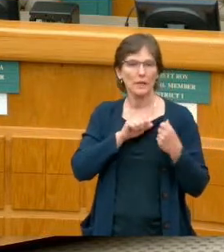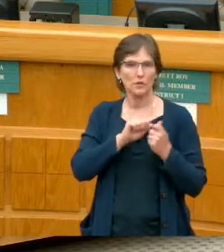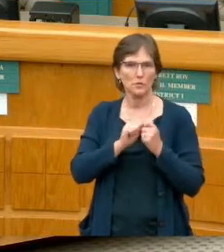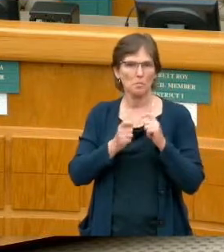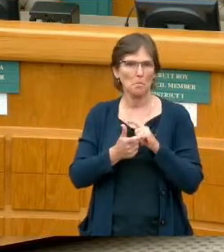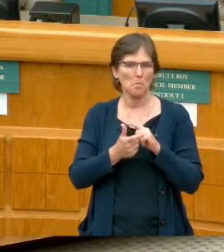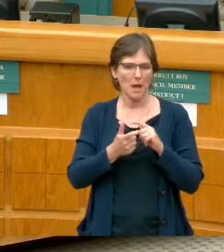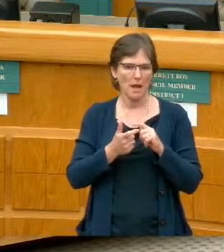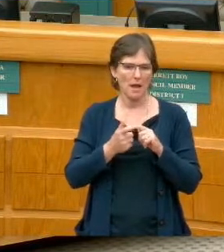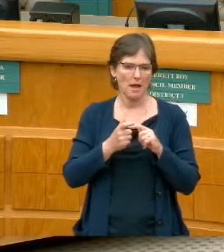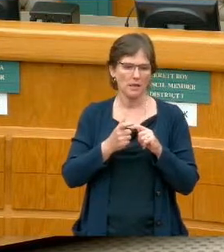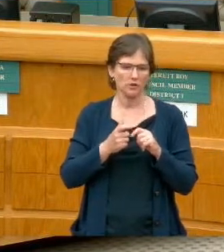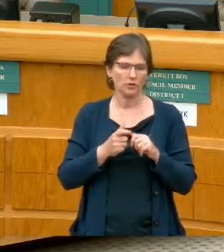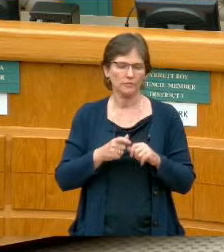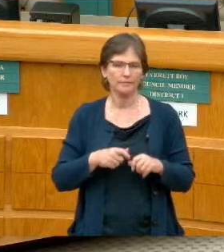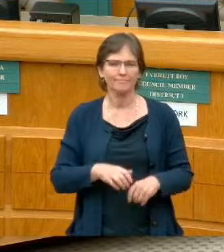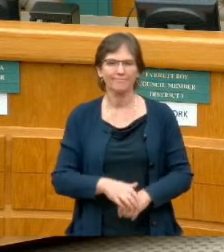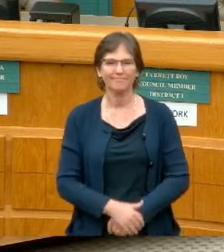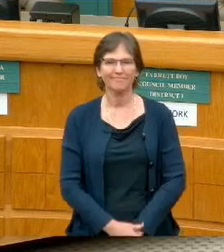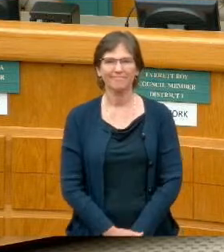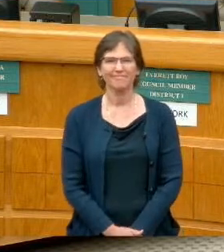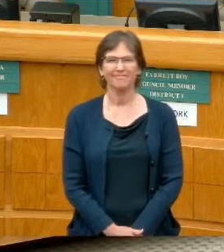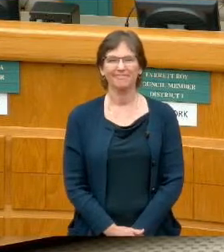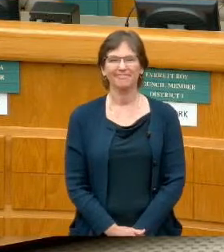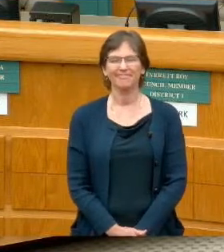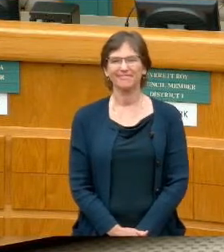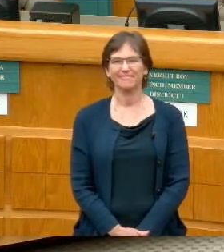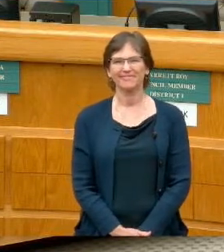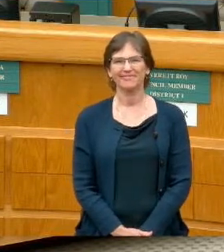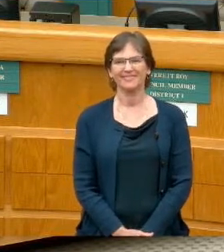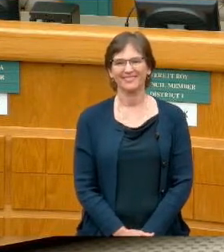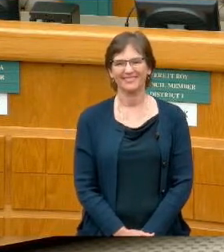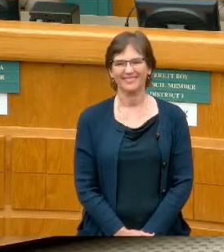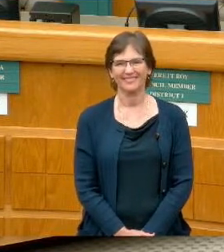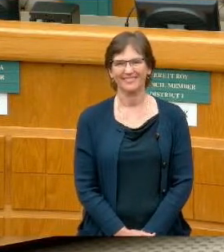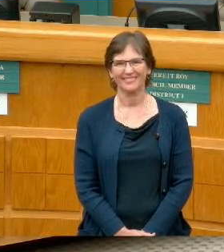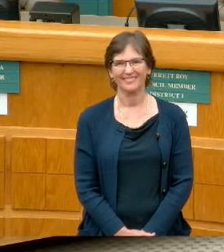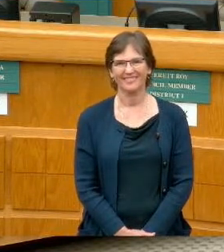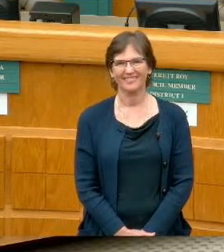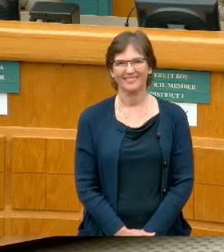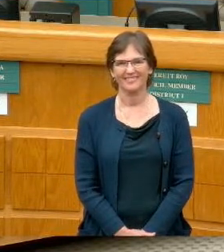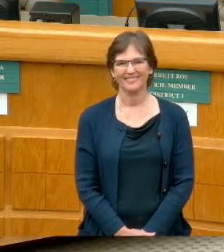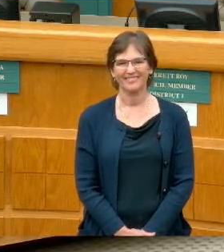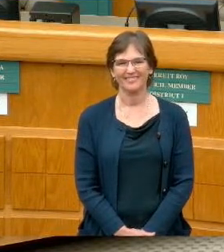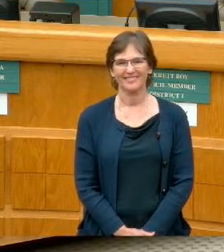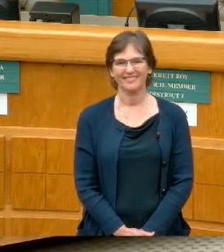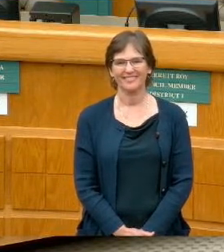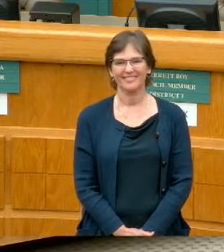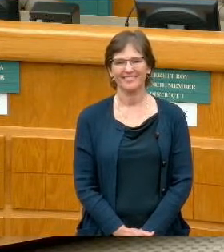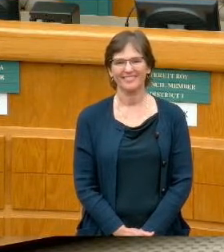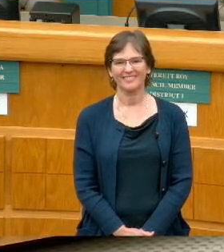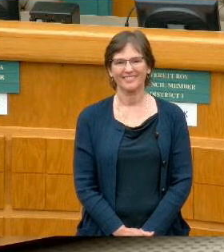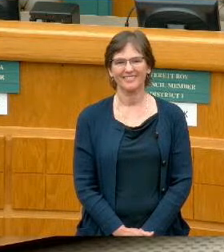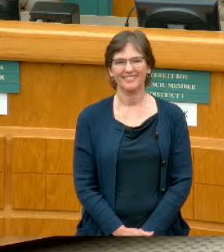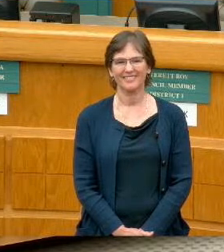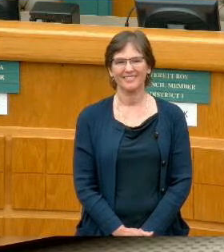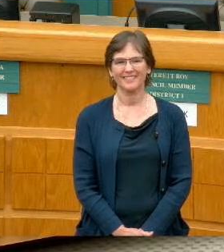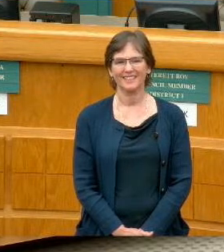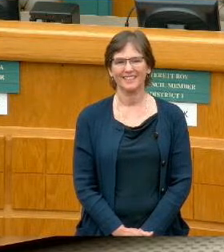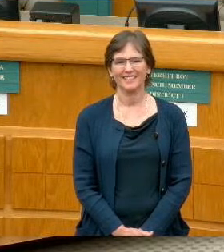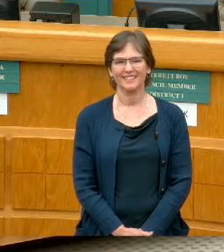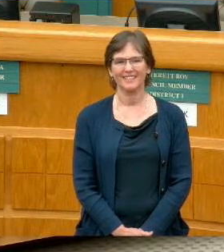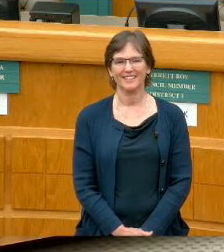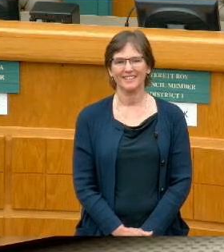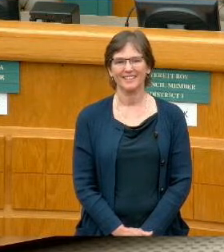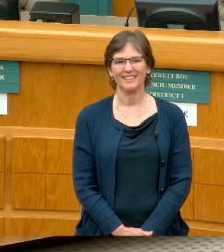locales gubernamentales, servicios de guardería, campamentos de jóvenes, programas deportivos recreacionales, escuelas públicas y privadas,